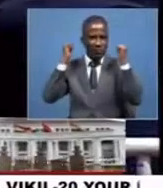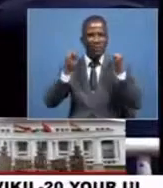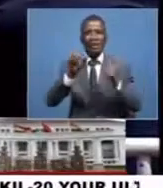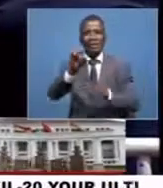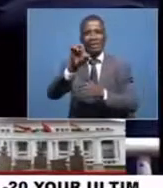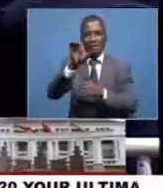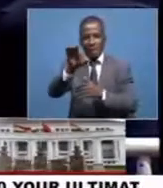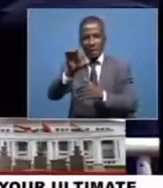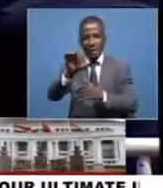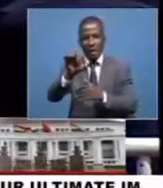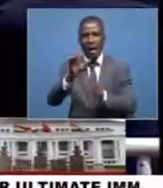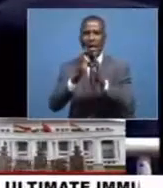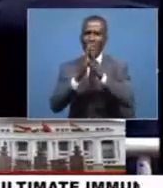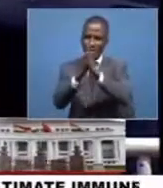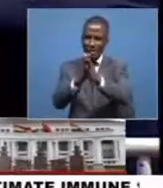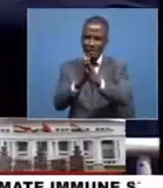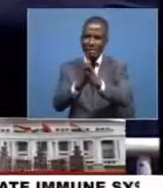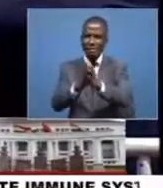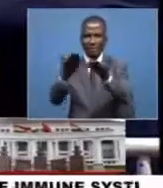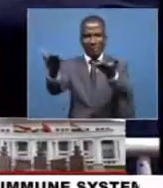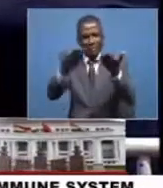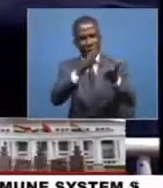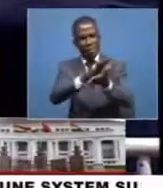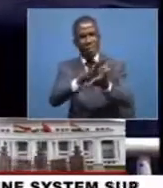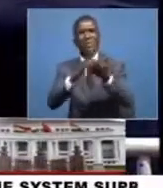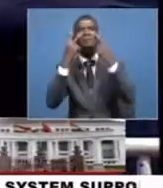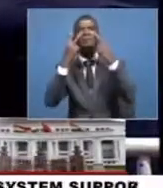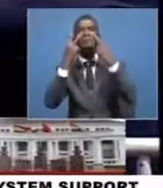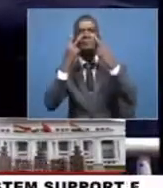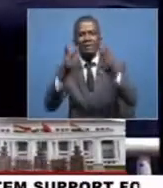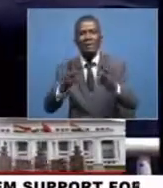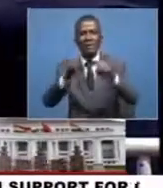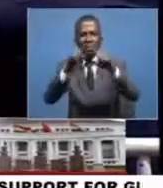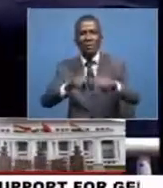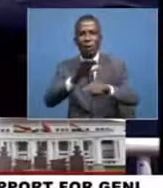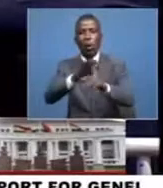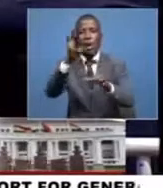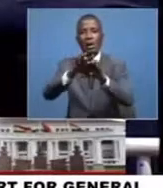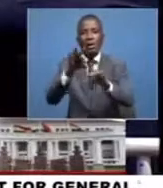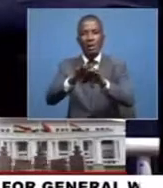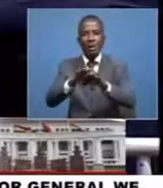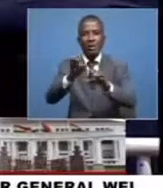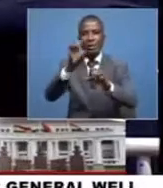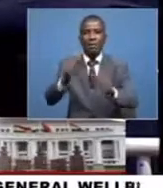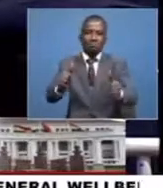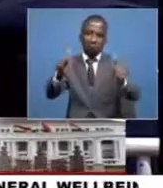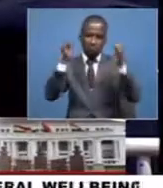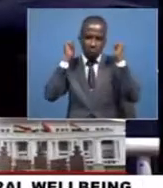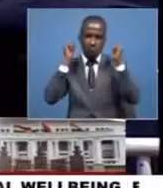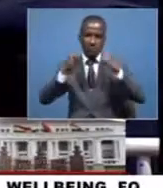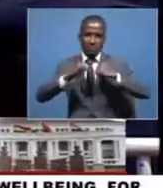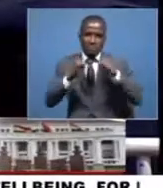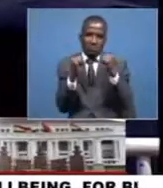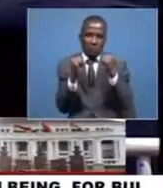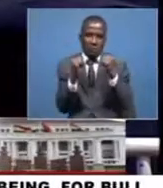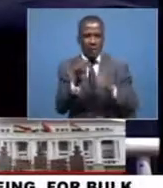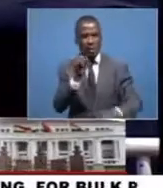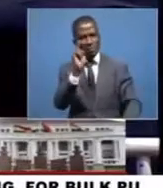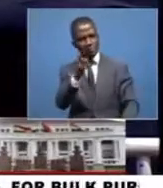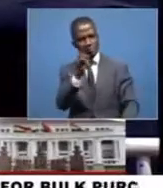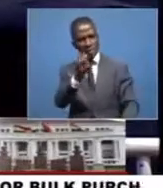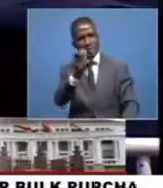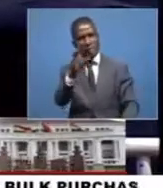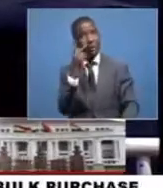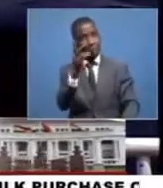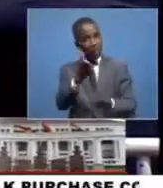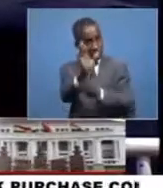EC that was asked to produce documents relating to the election. They also refused that. That's the kind of EC we are dealing